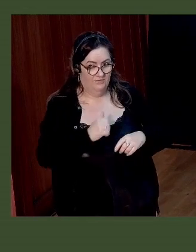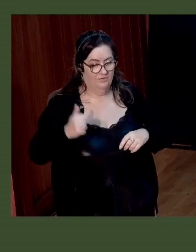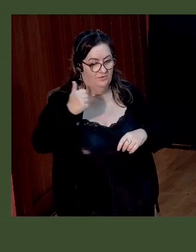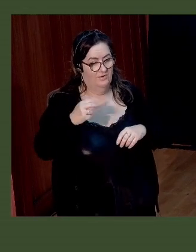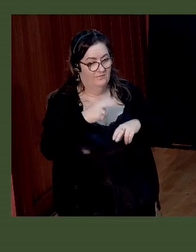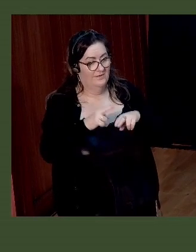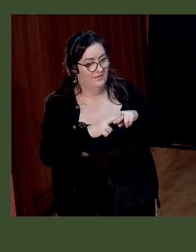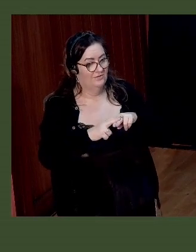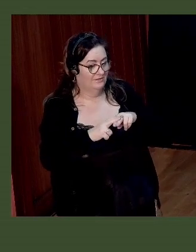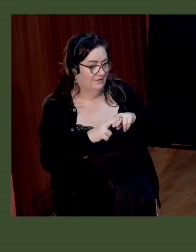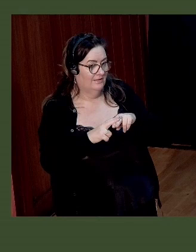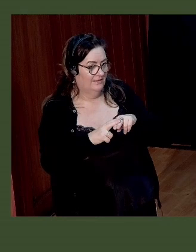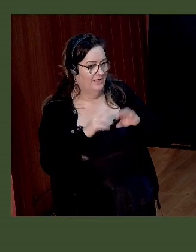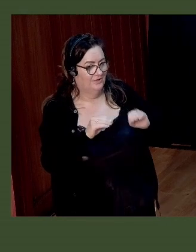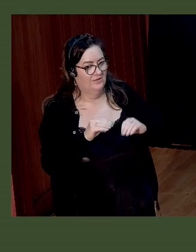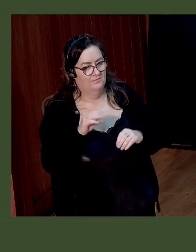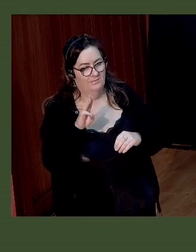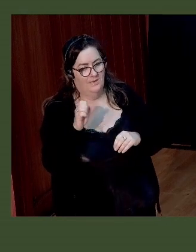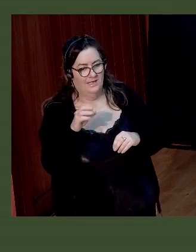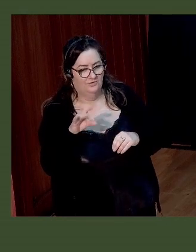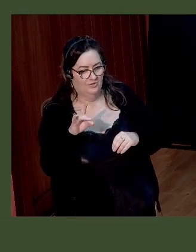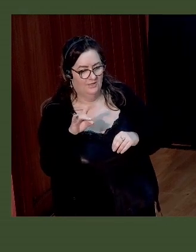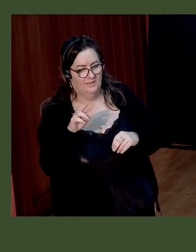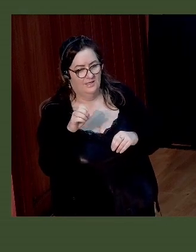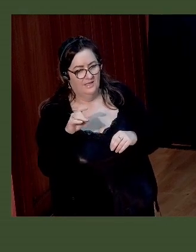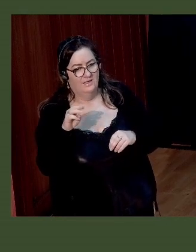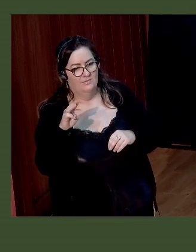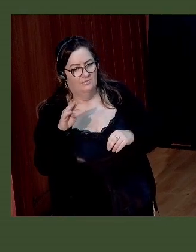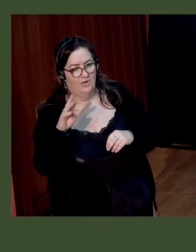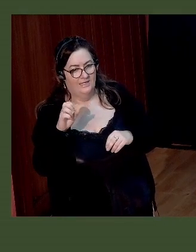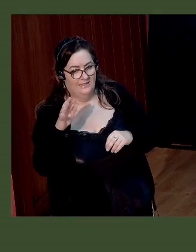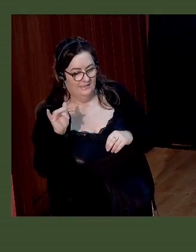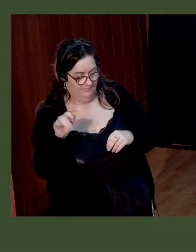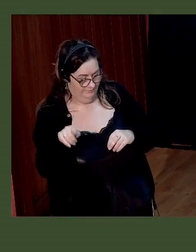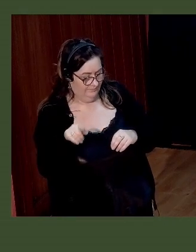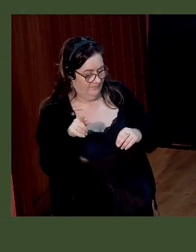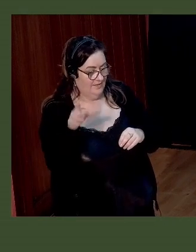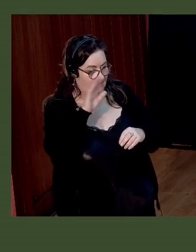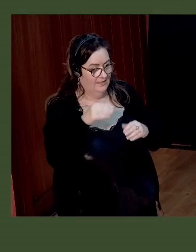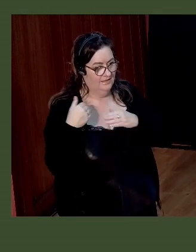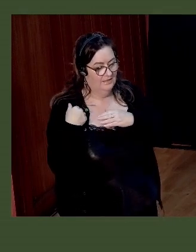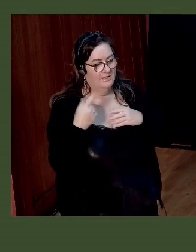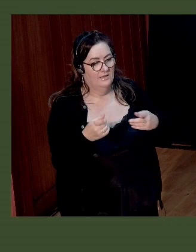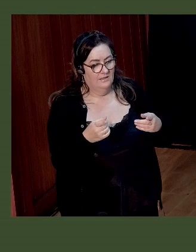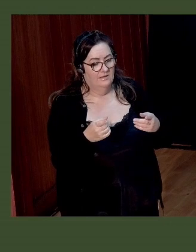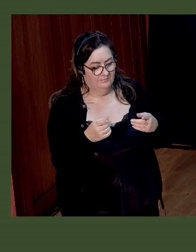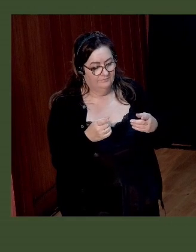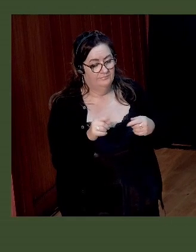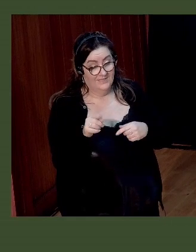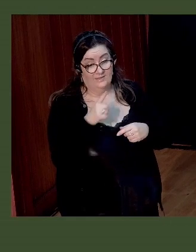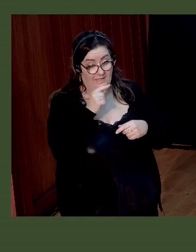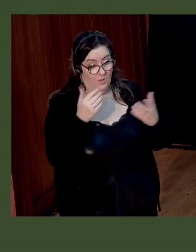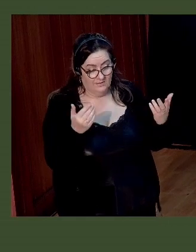National Education, Patrick Bradley, informed the Board of National Education that they were all, and they're all men.